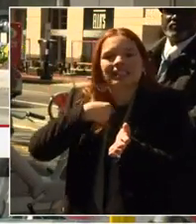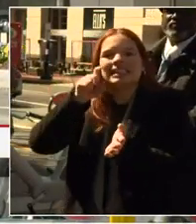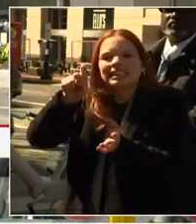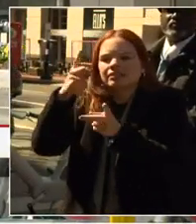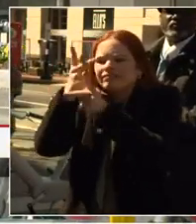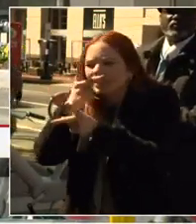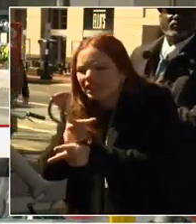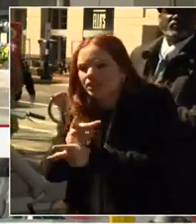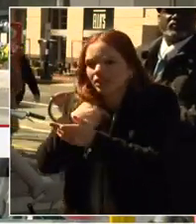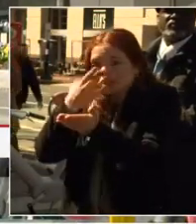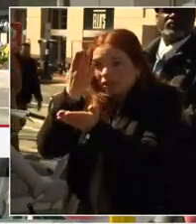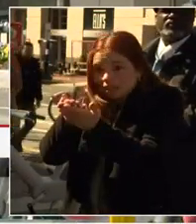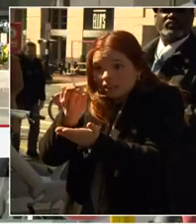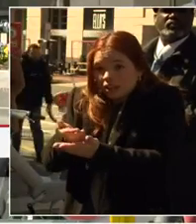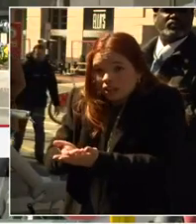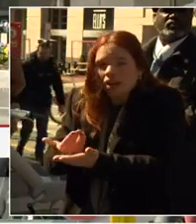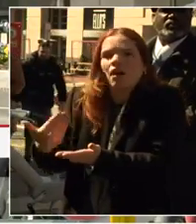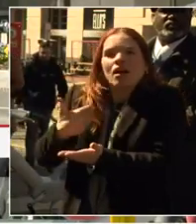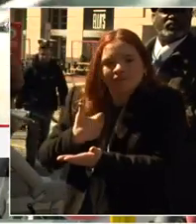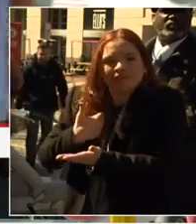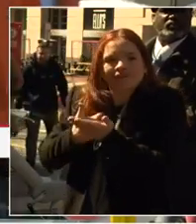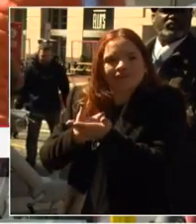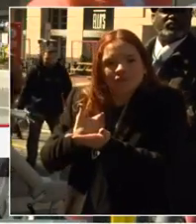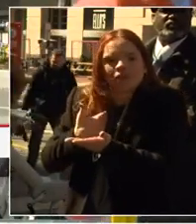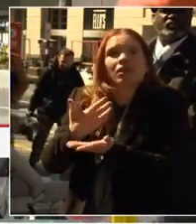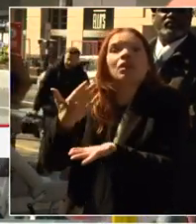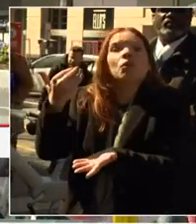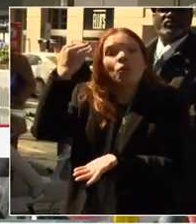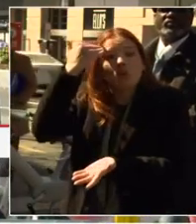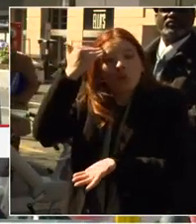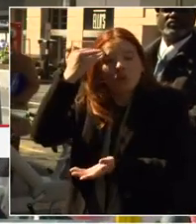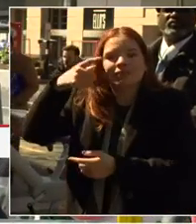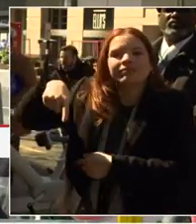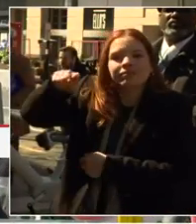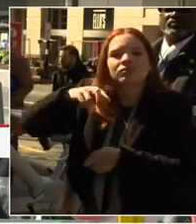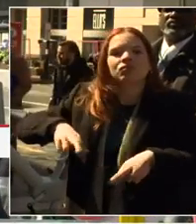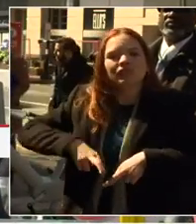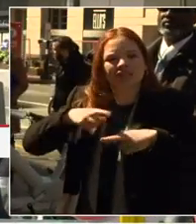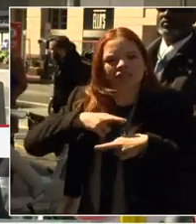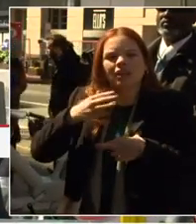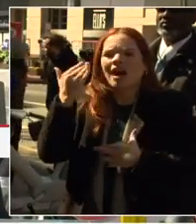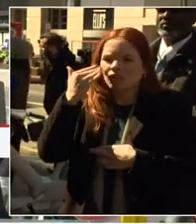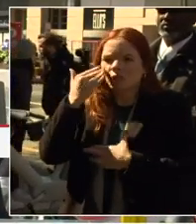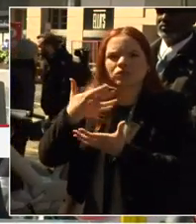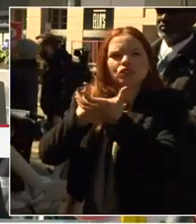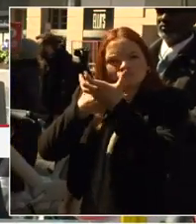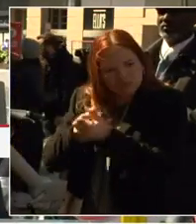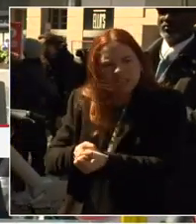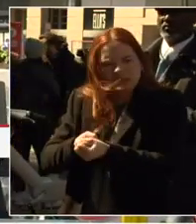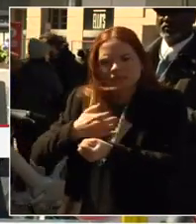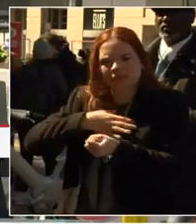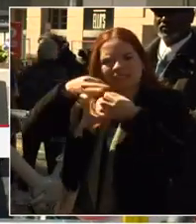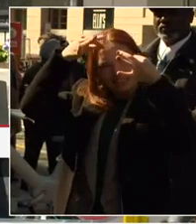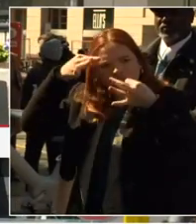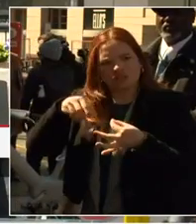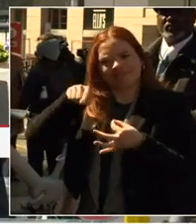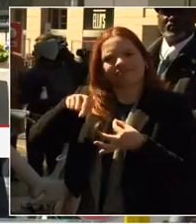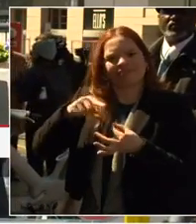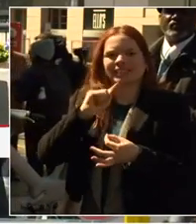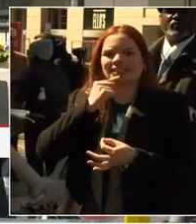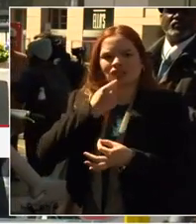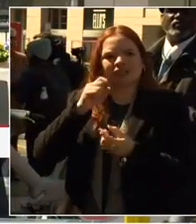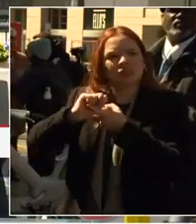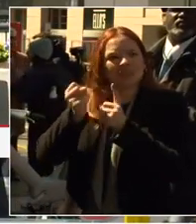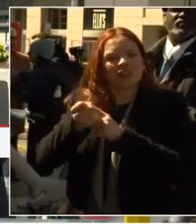I know about the residents of the district is that they trust my judgment on these serious issues and know that I will explain it to them. I